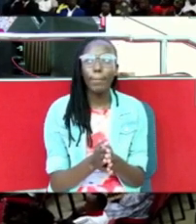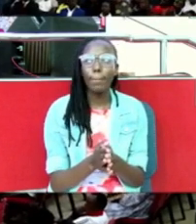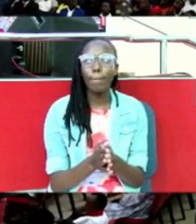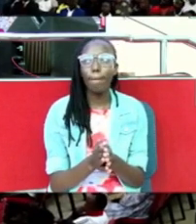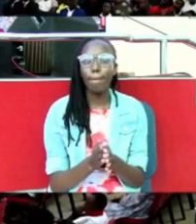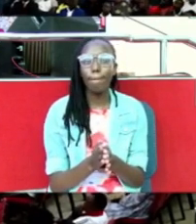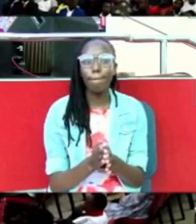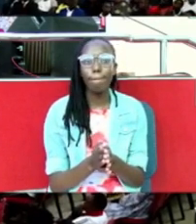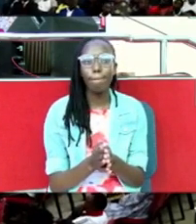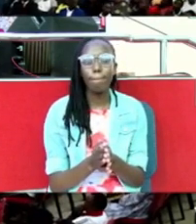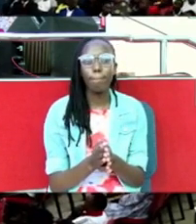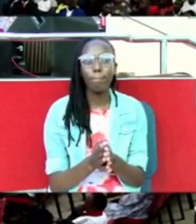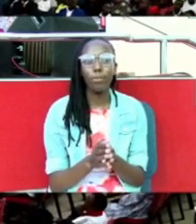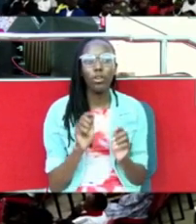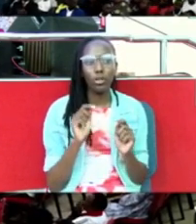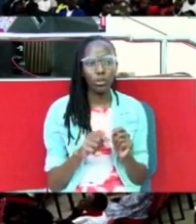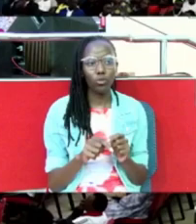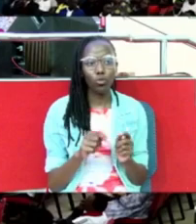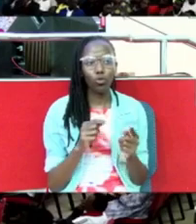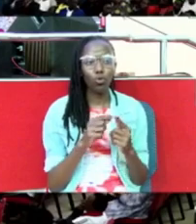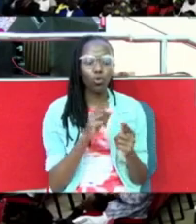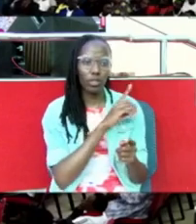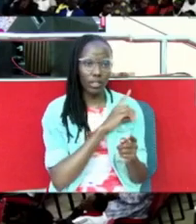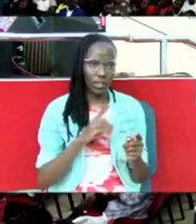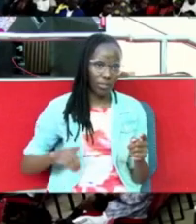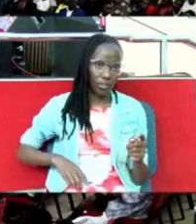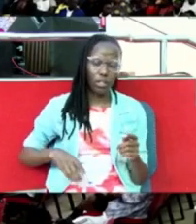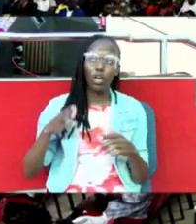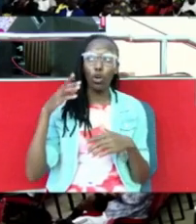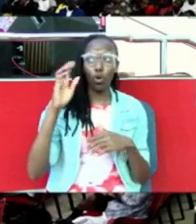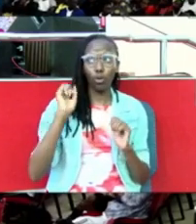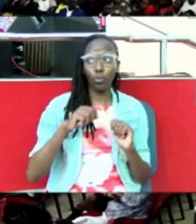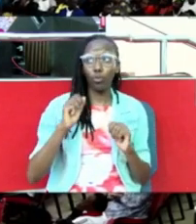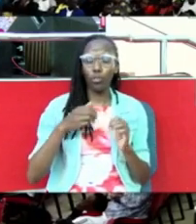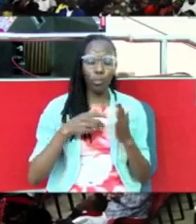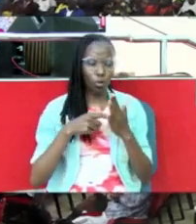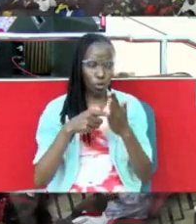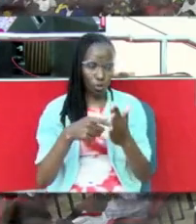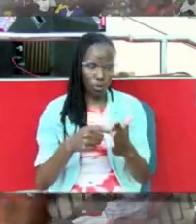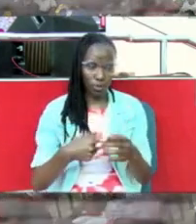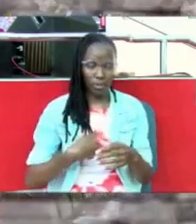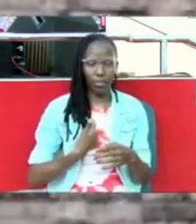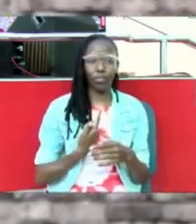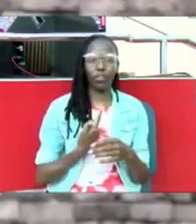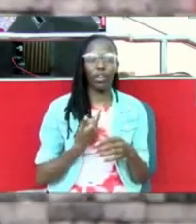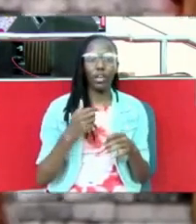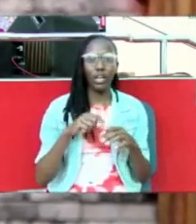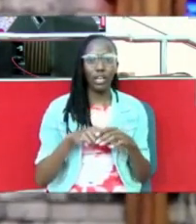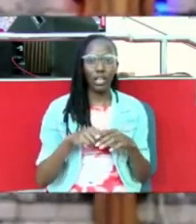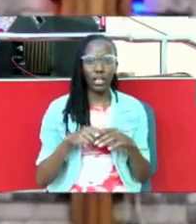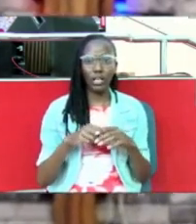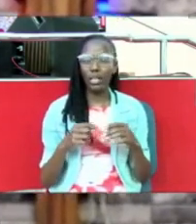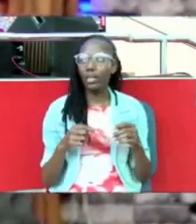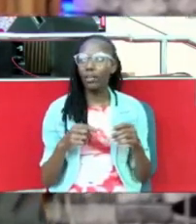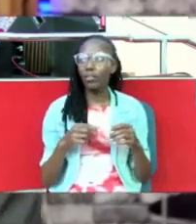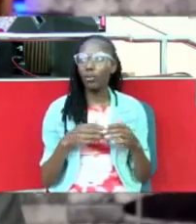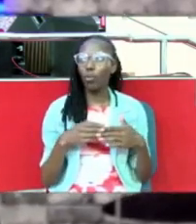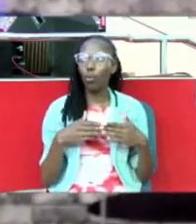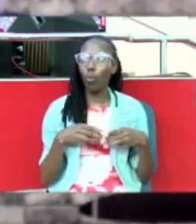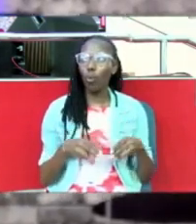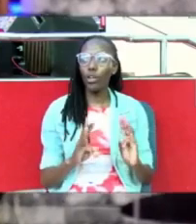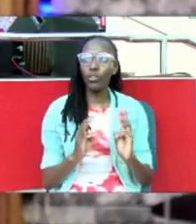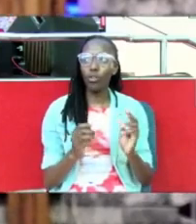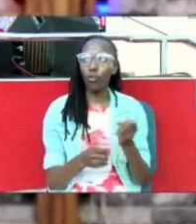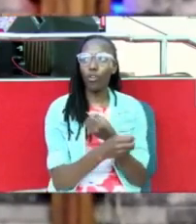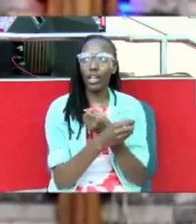zile tofauti. To David he had revealed himself in the dimension of a rescuer. Kwa Daudi